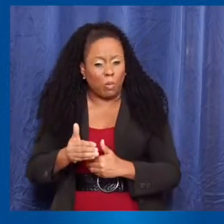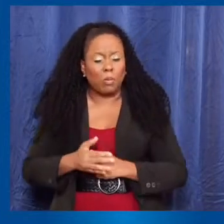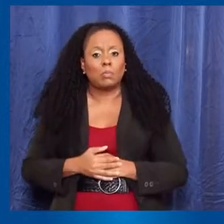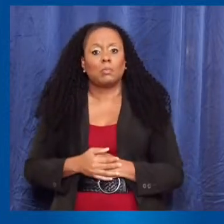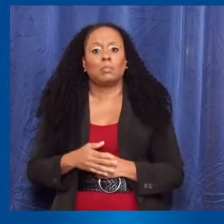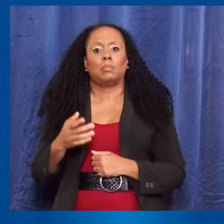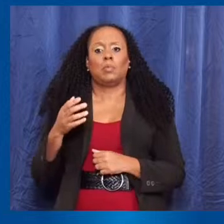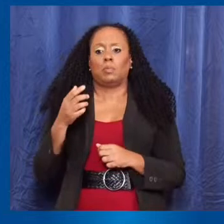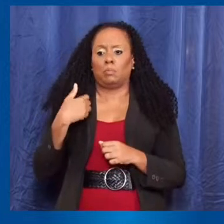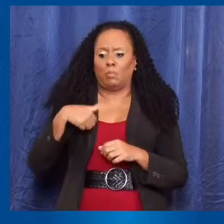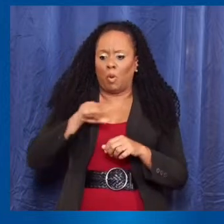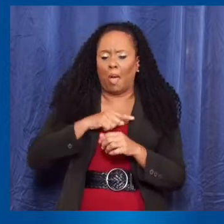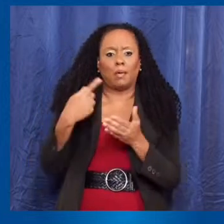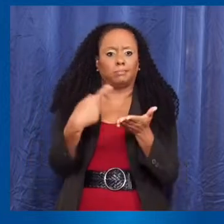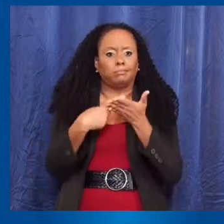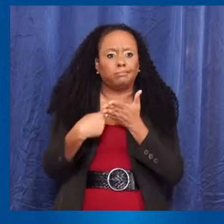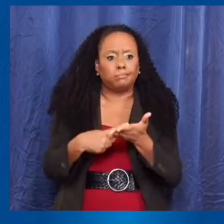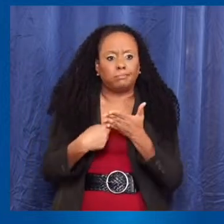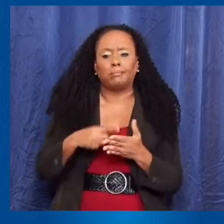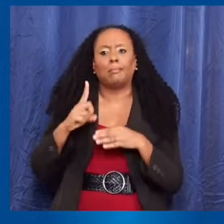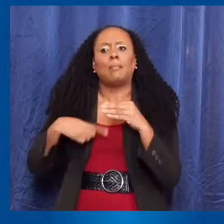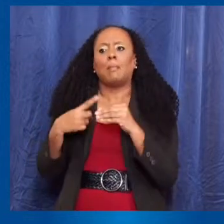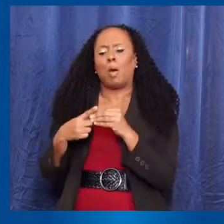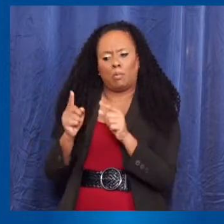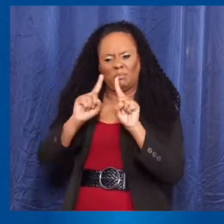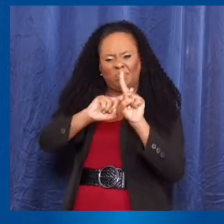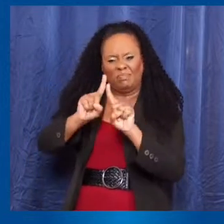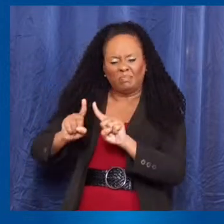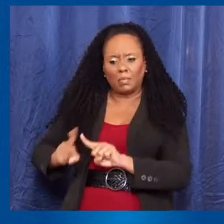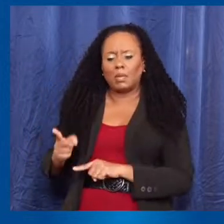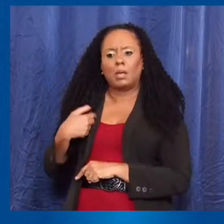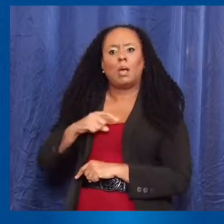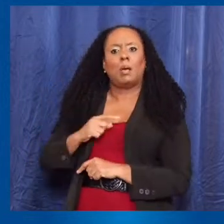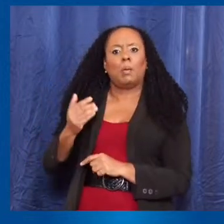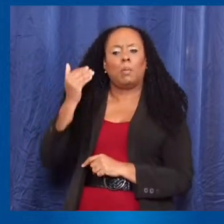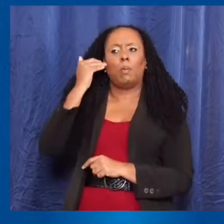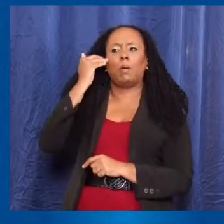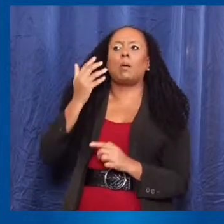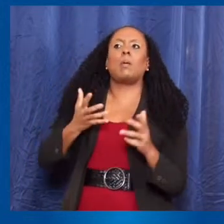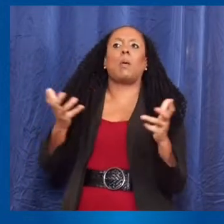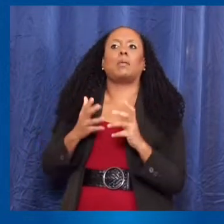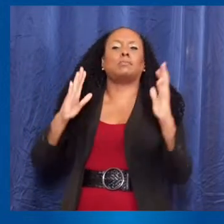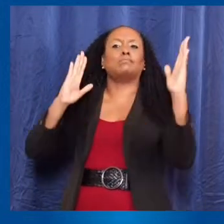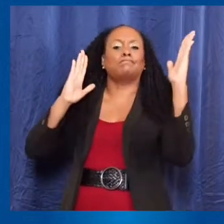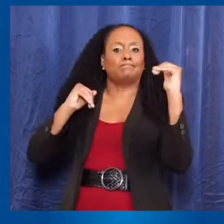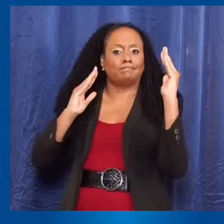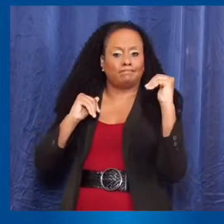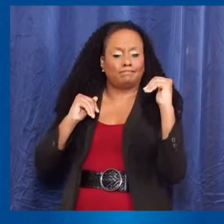on new recurrent sources of financing, such as taxation, may be